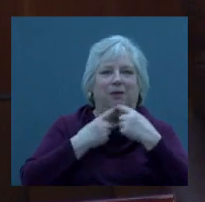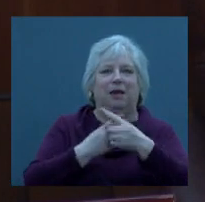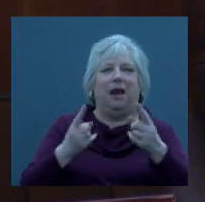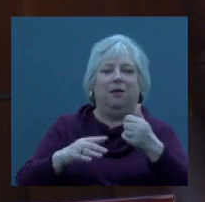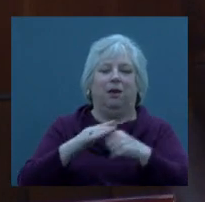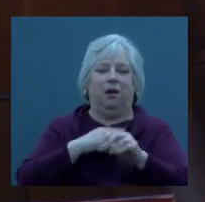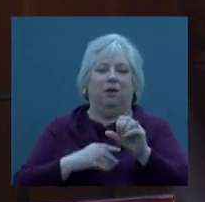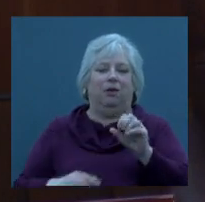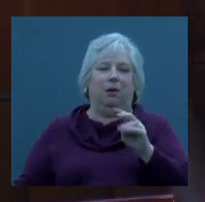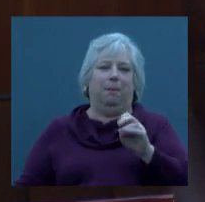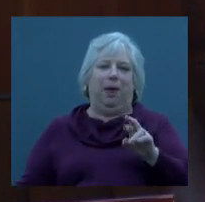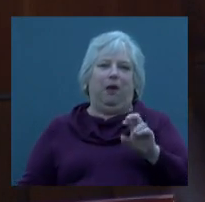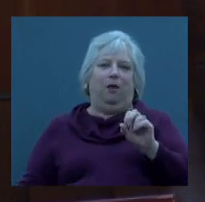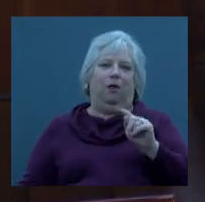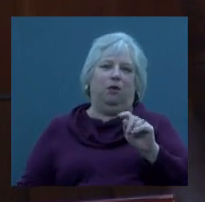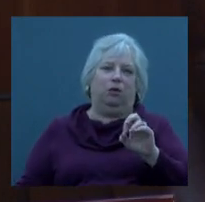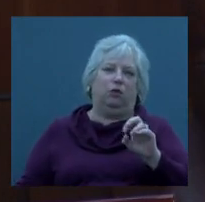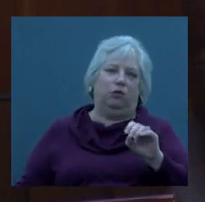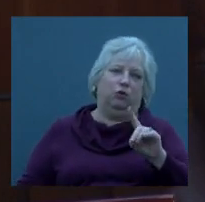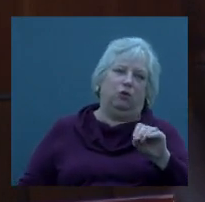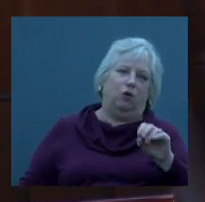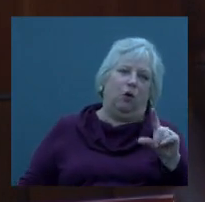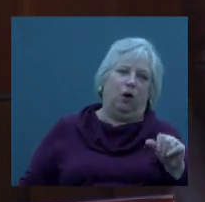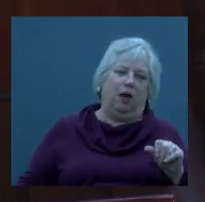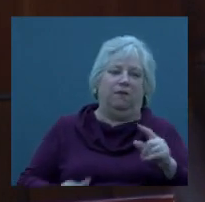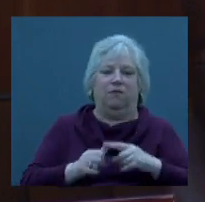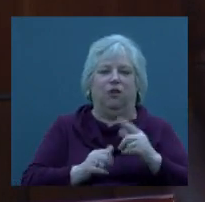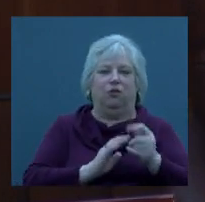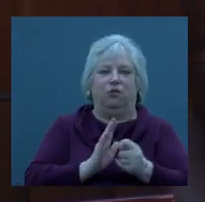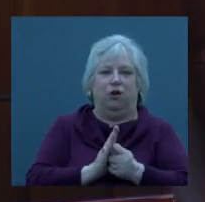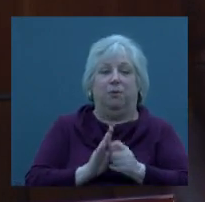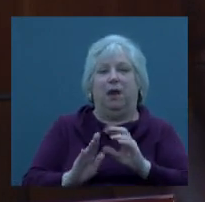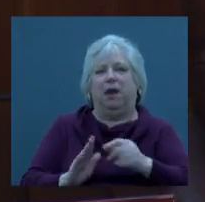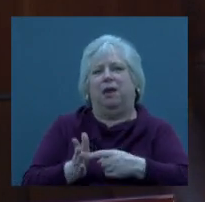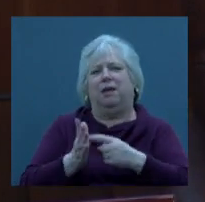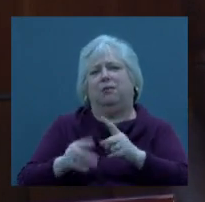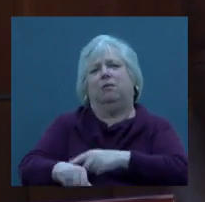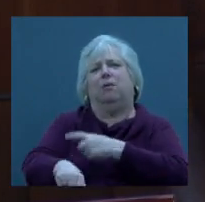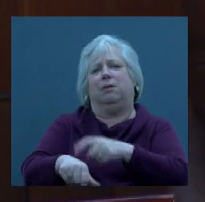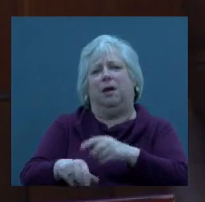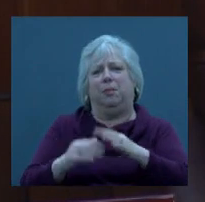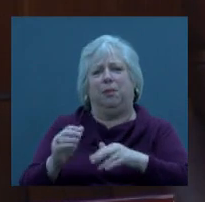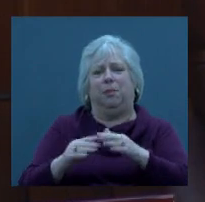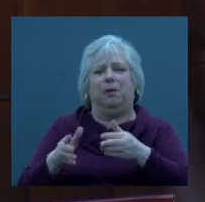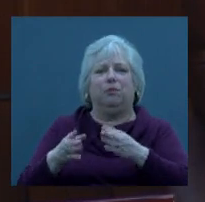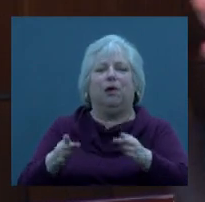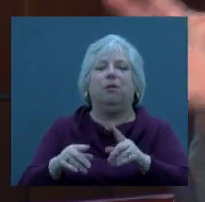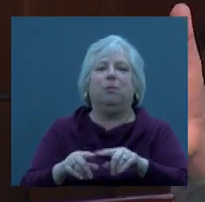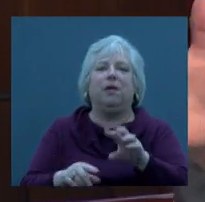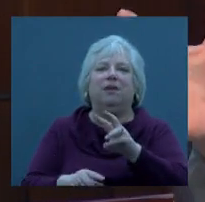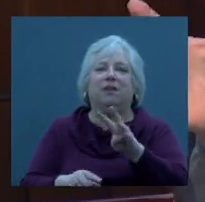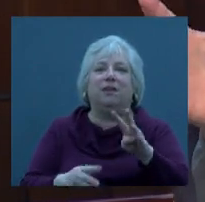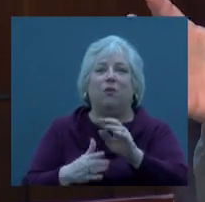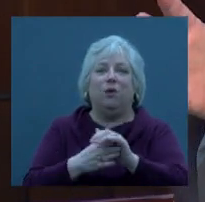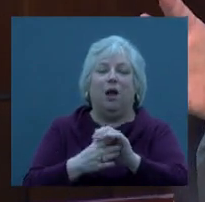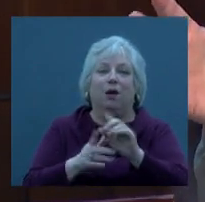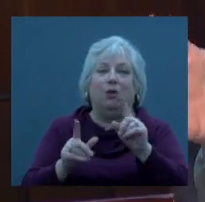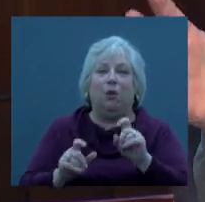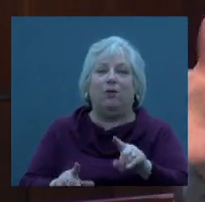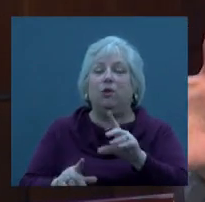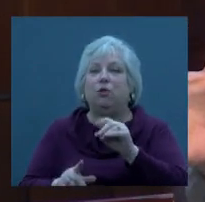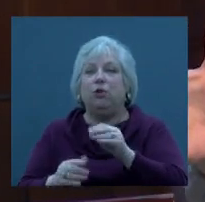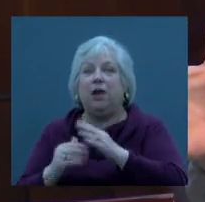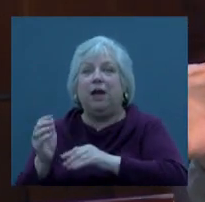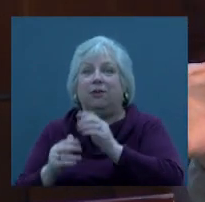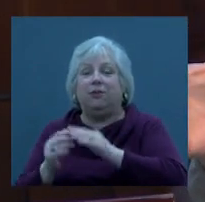Stodler's first term, and it takes a long time to build the roads. But the $64 question is, do you build the road?